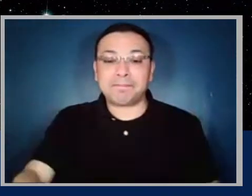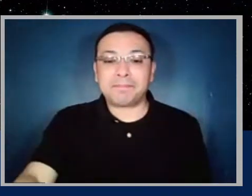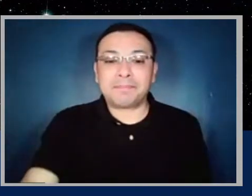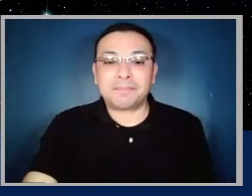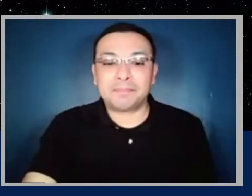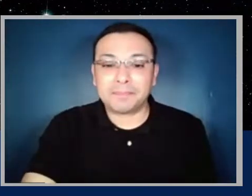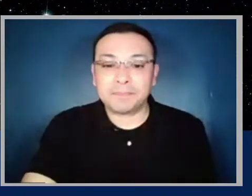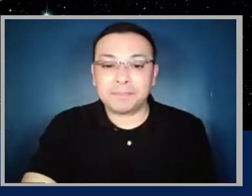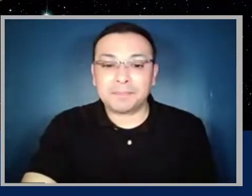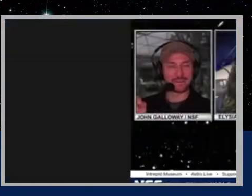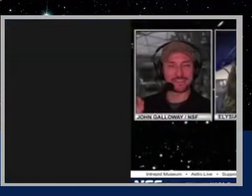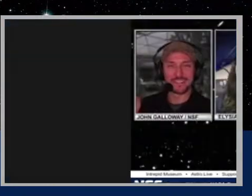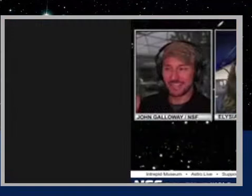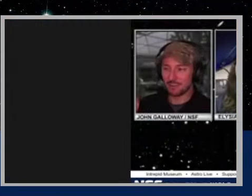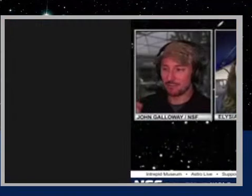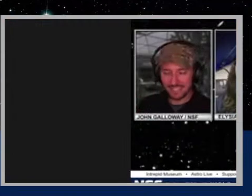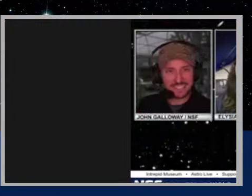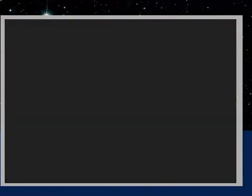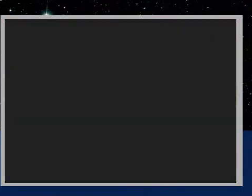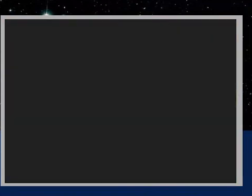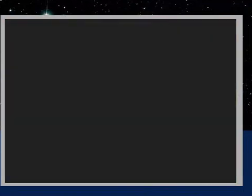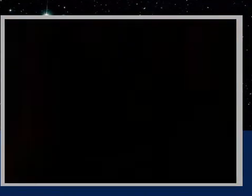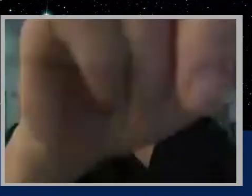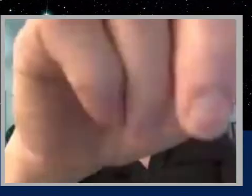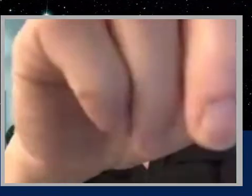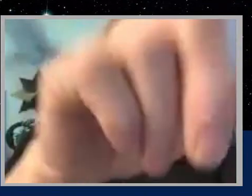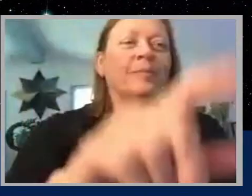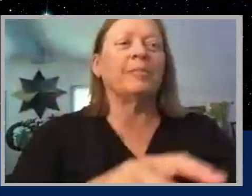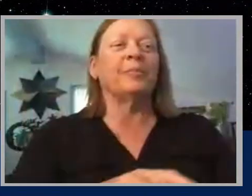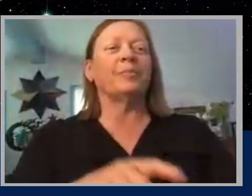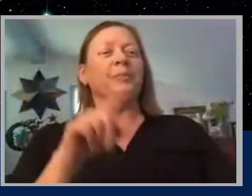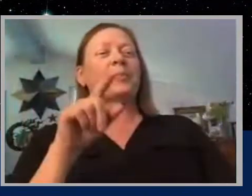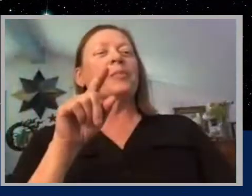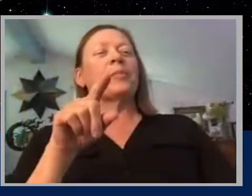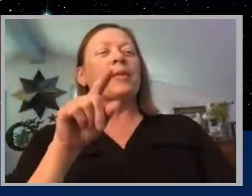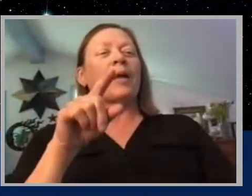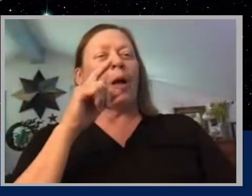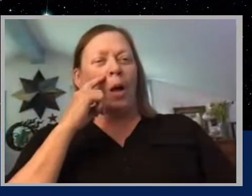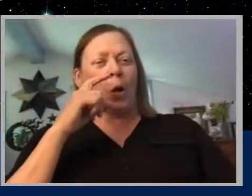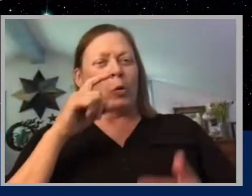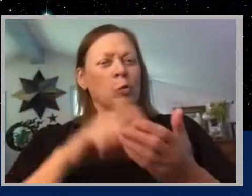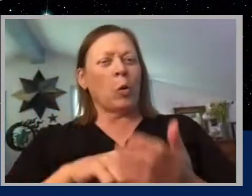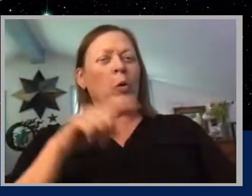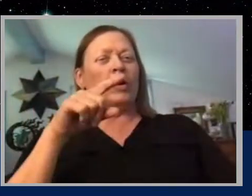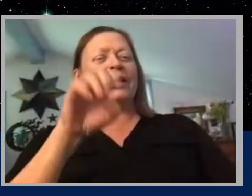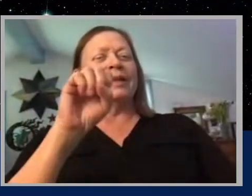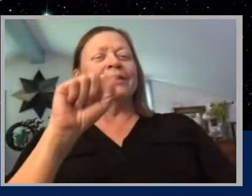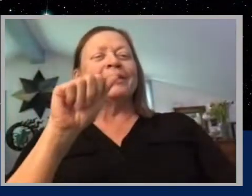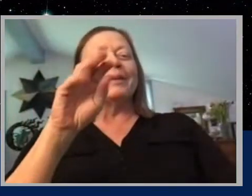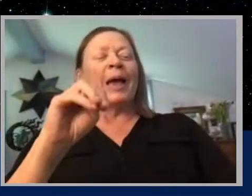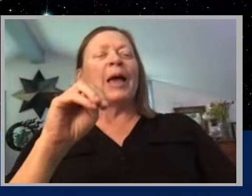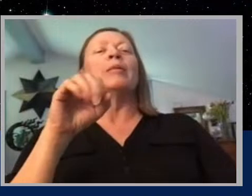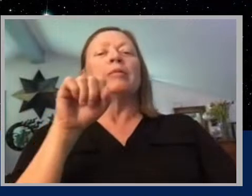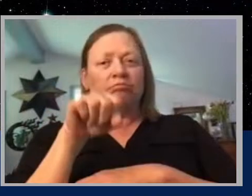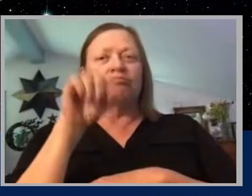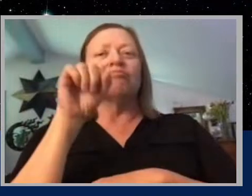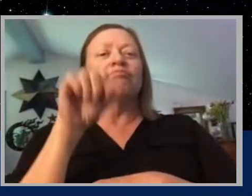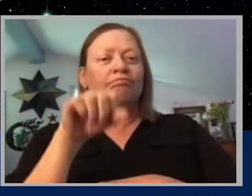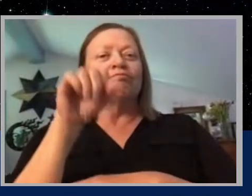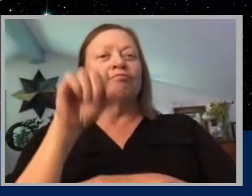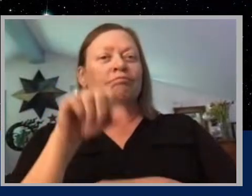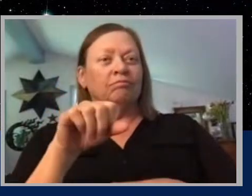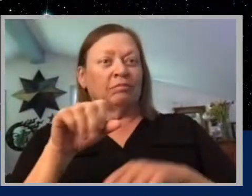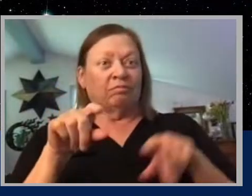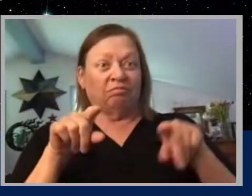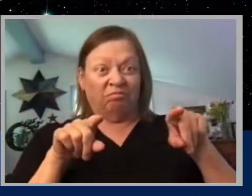shaking your head when we're talking about releasing things. How's the SpaceX capsule different? Yeah, our commercial crew